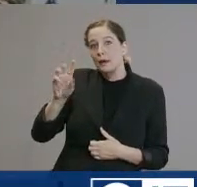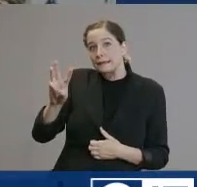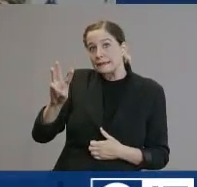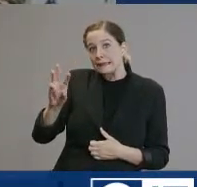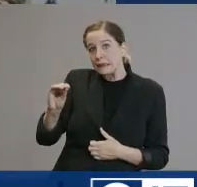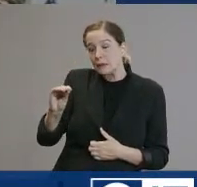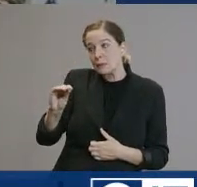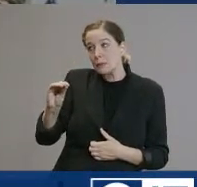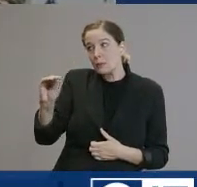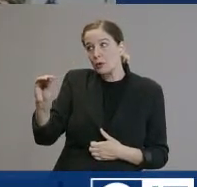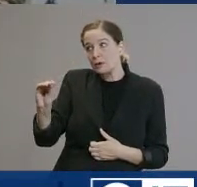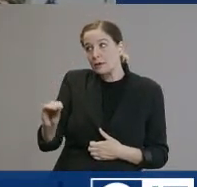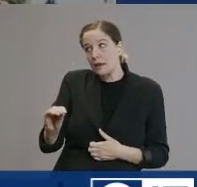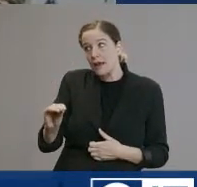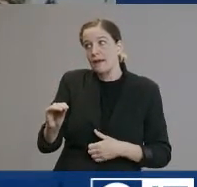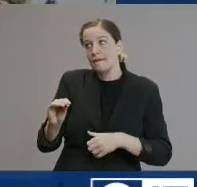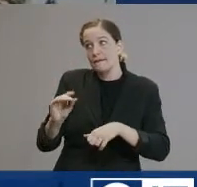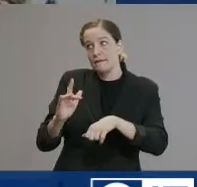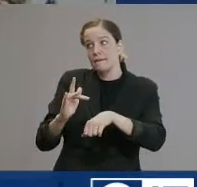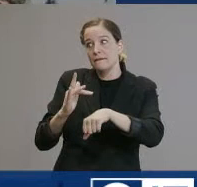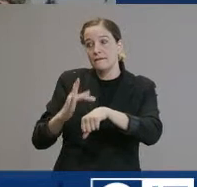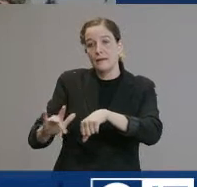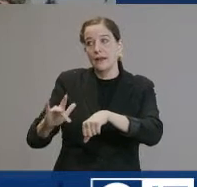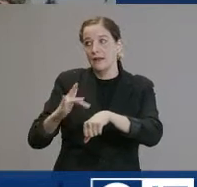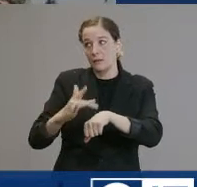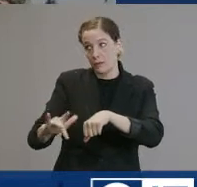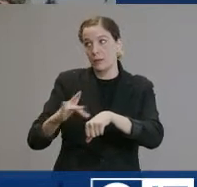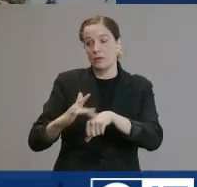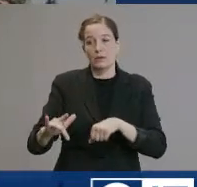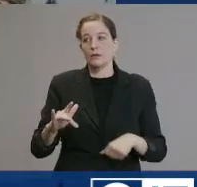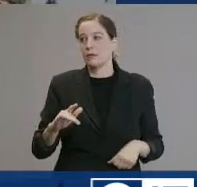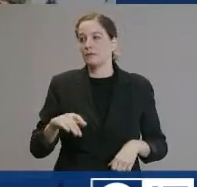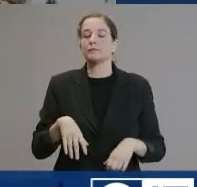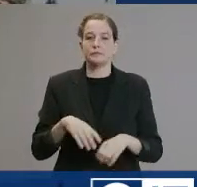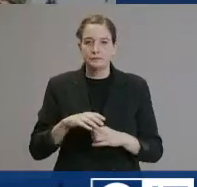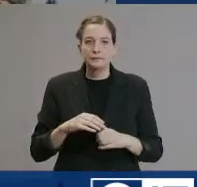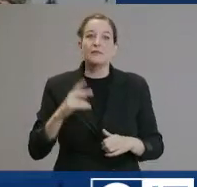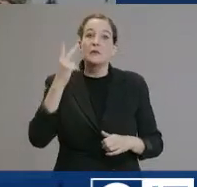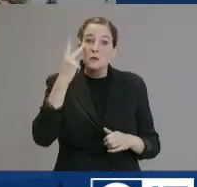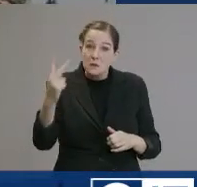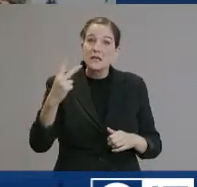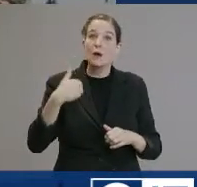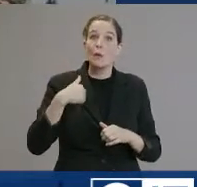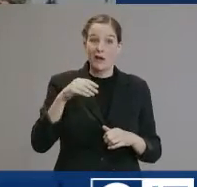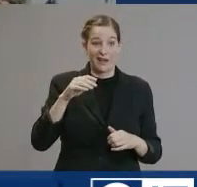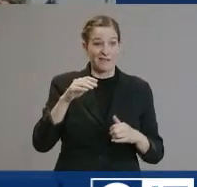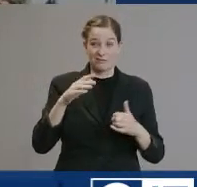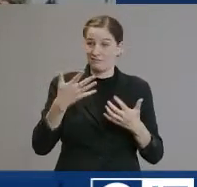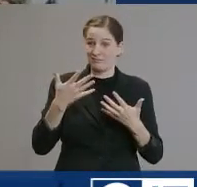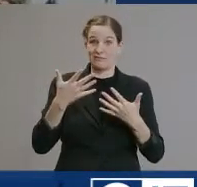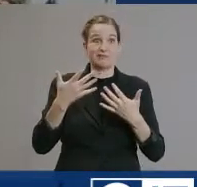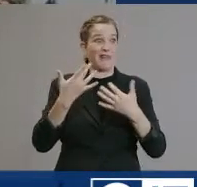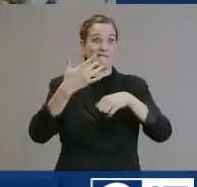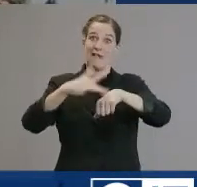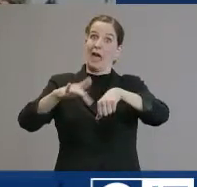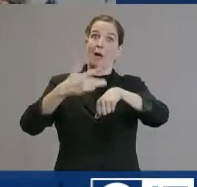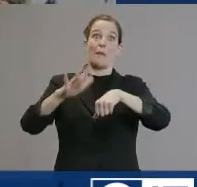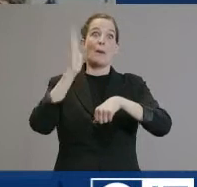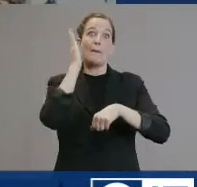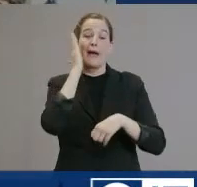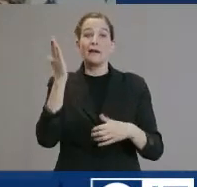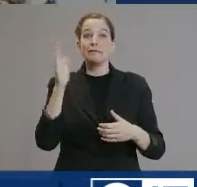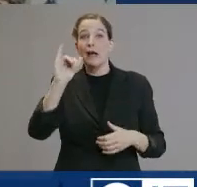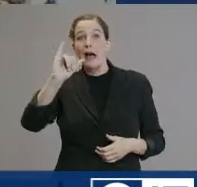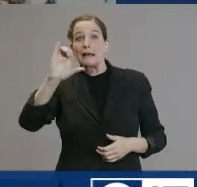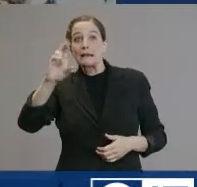We have capacity in our ICU facilities in Arizona, regardless of what you are